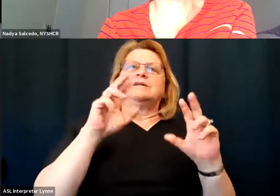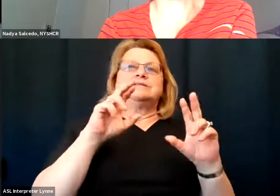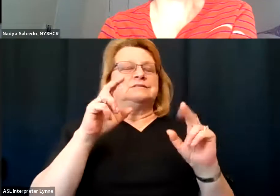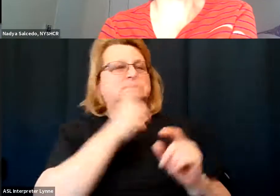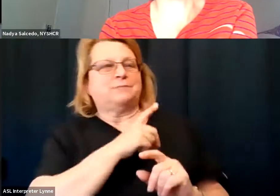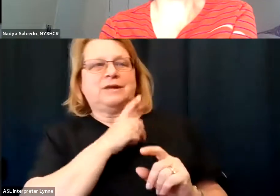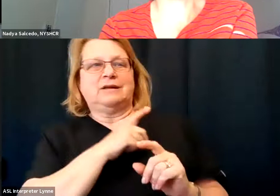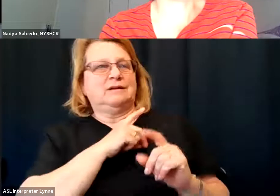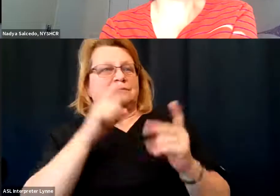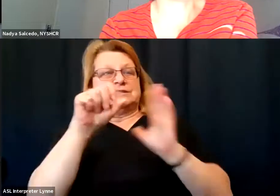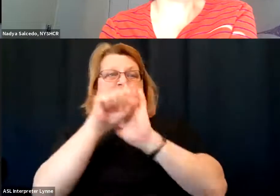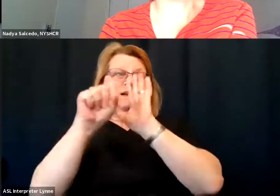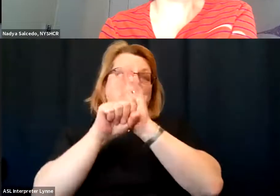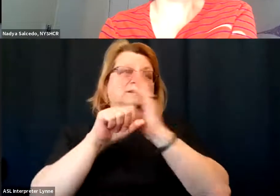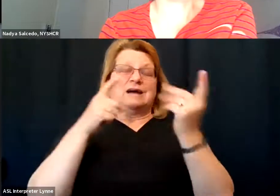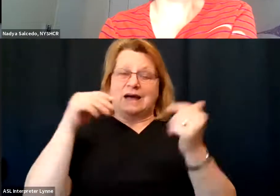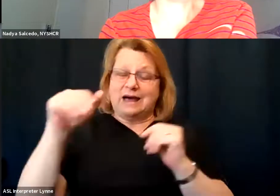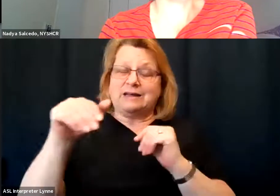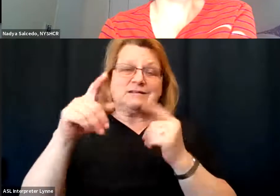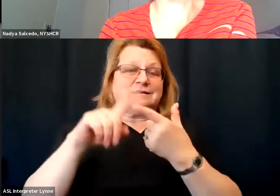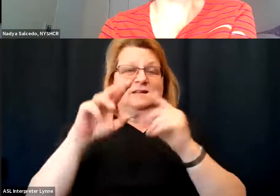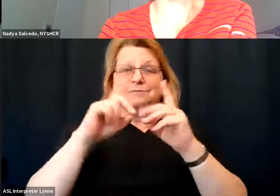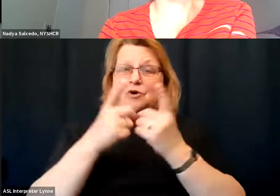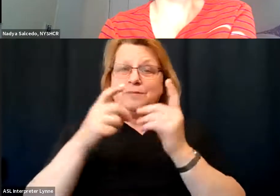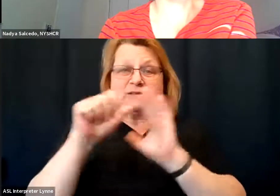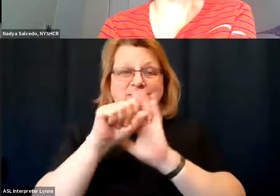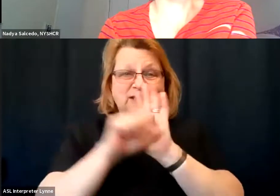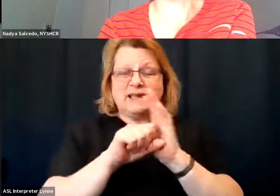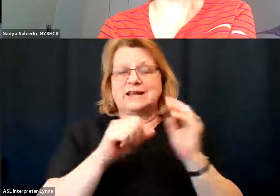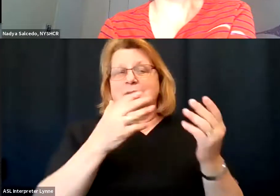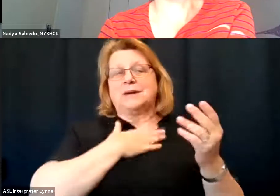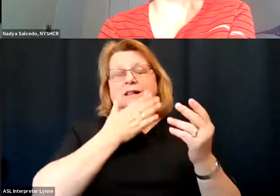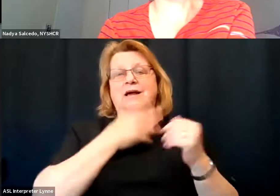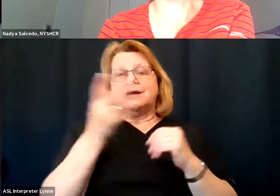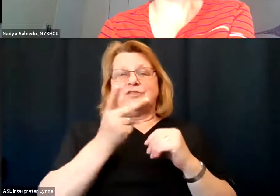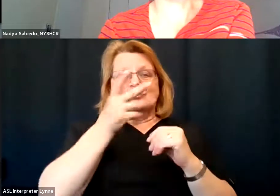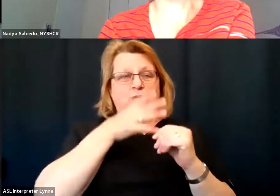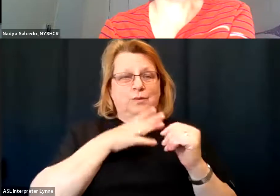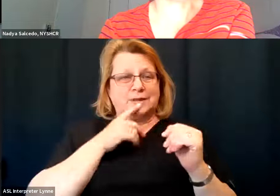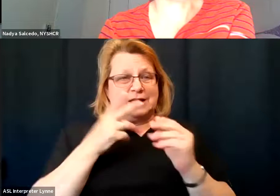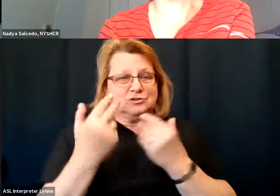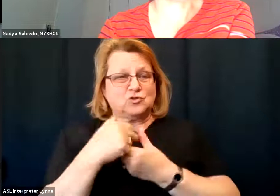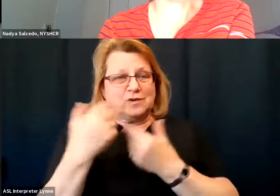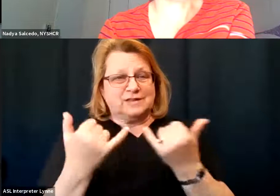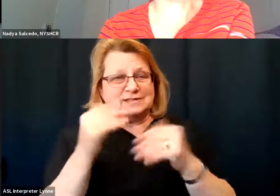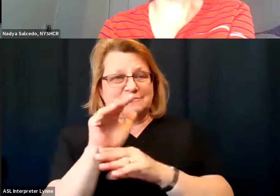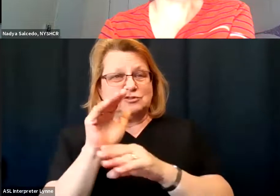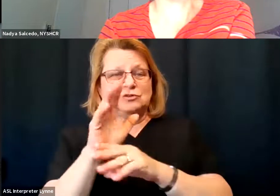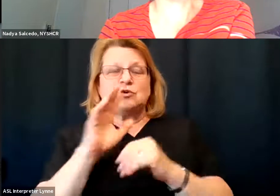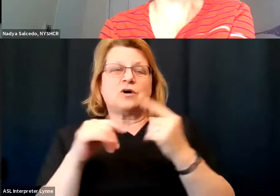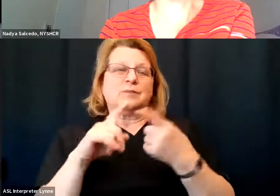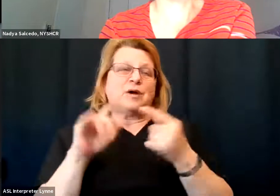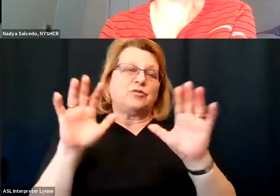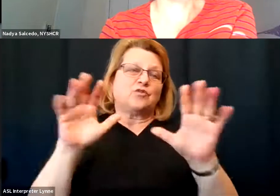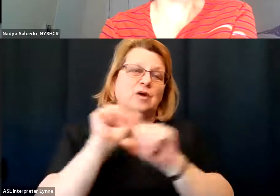New York State Department of State. I'm glad that Nadya and Whitney can join us this afternoon to talk about the great work that